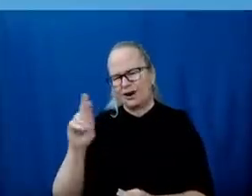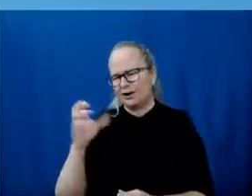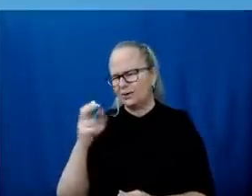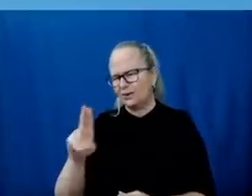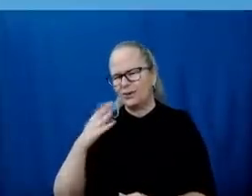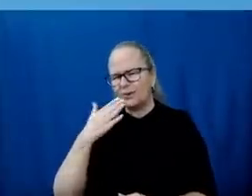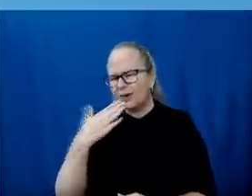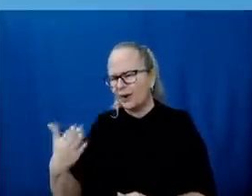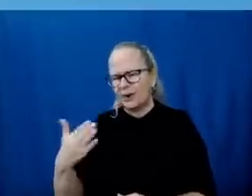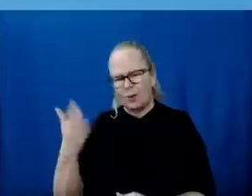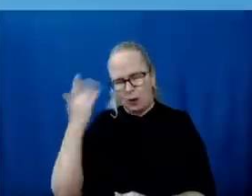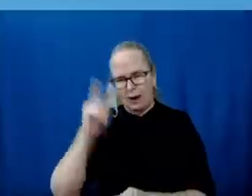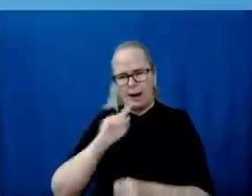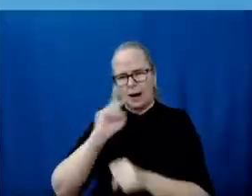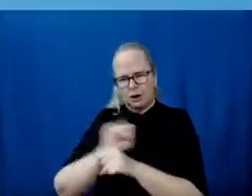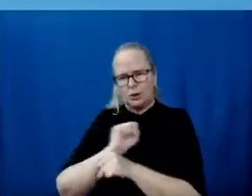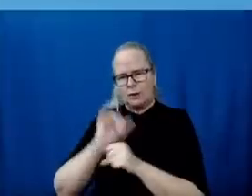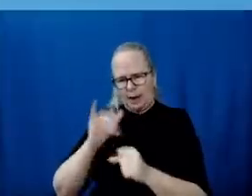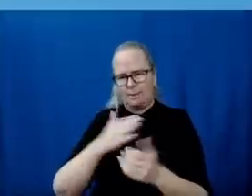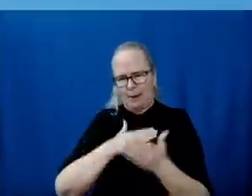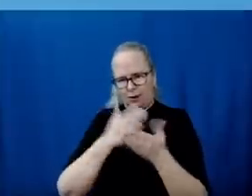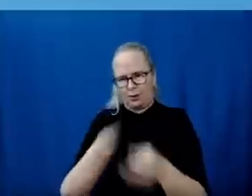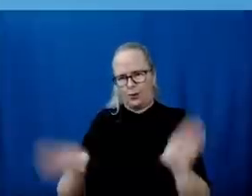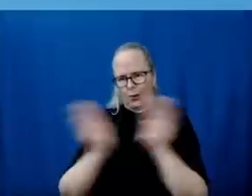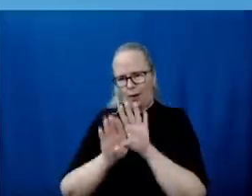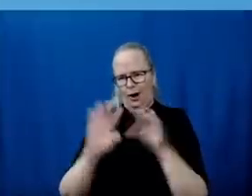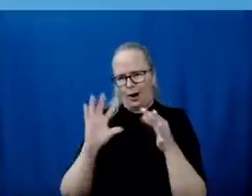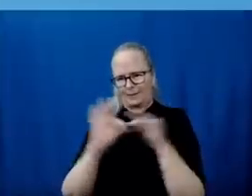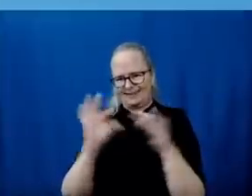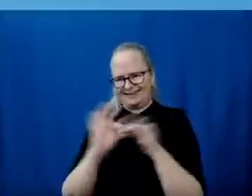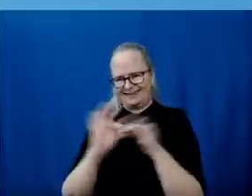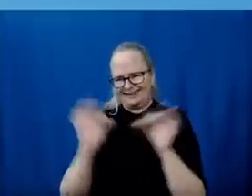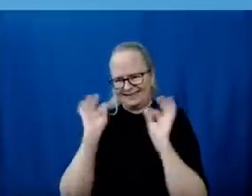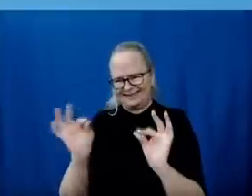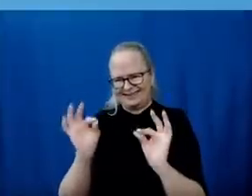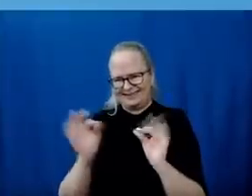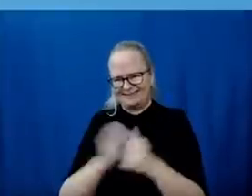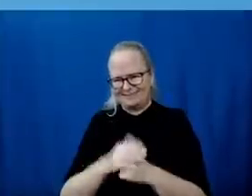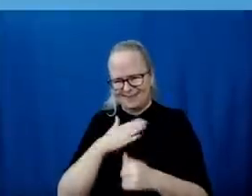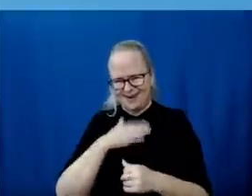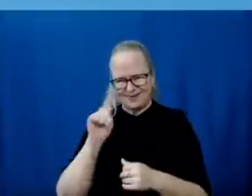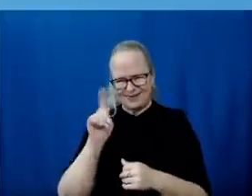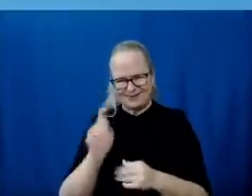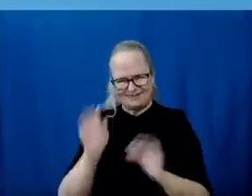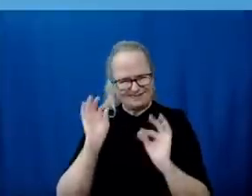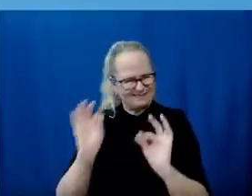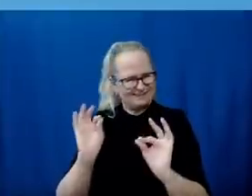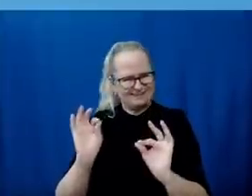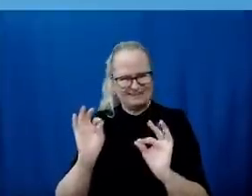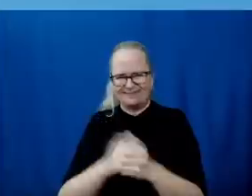That's all I have to say. It was perfect, Dr. Chu, because that was actually going to be my sort of closing